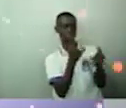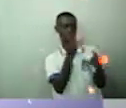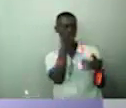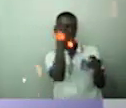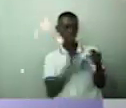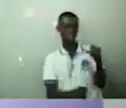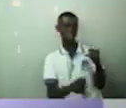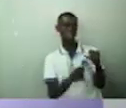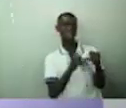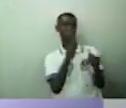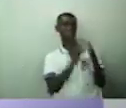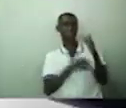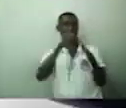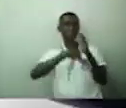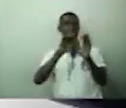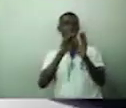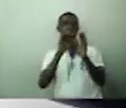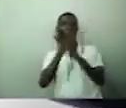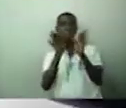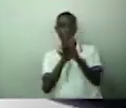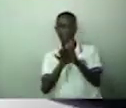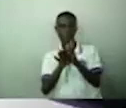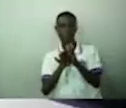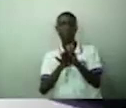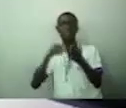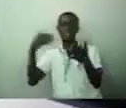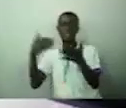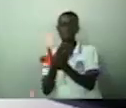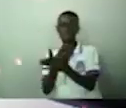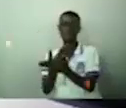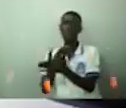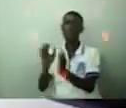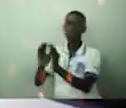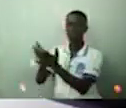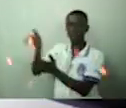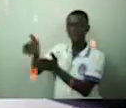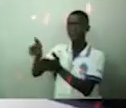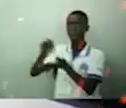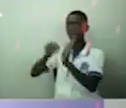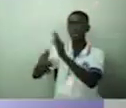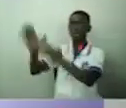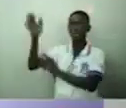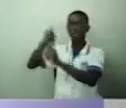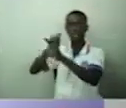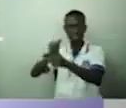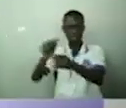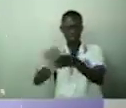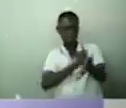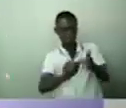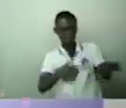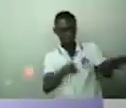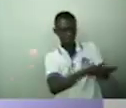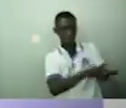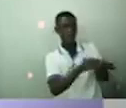book, a new chapter is open. God doesn't just close the old, he begins the new. And in